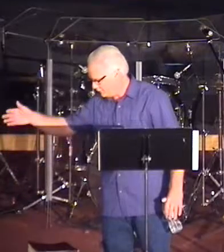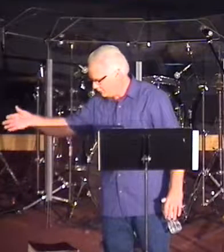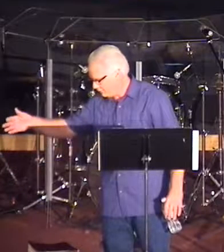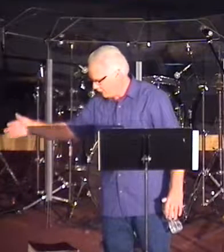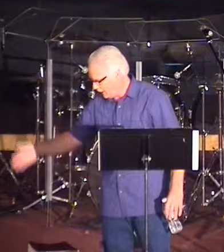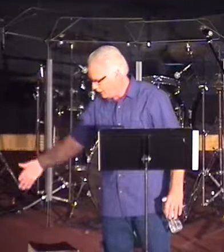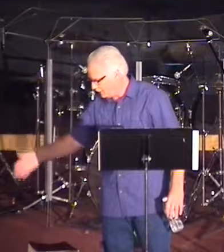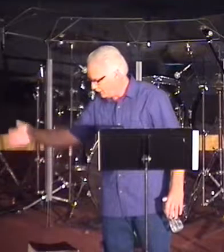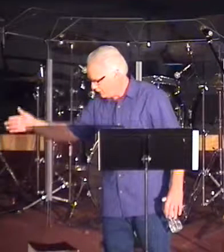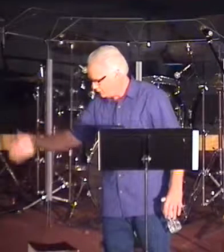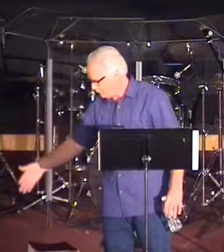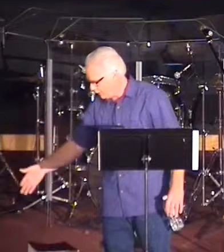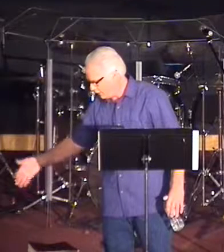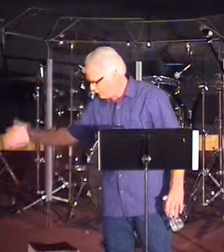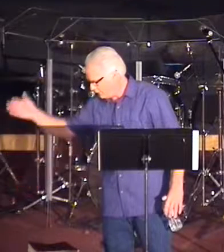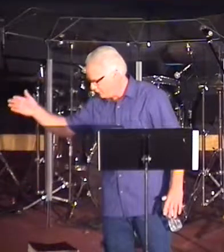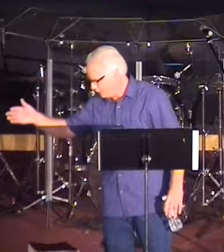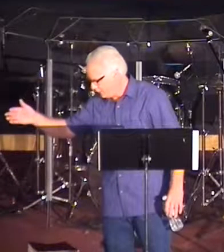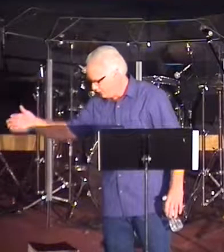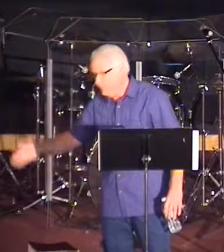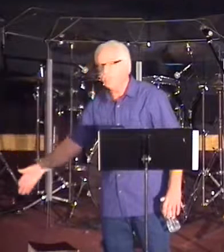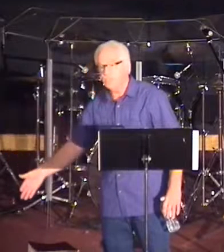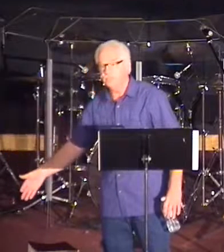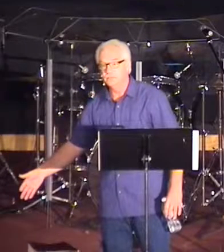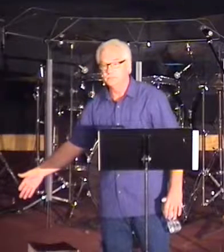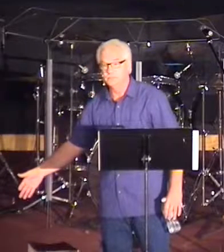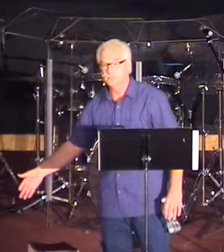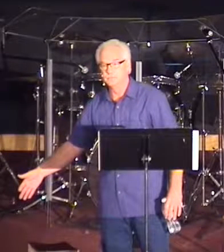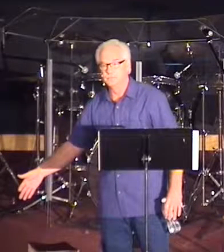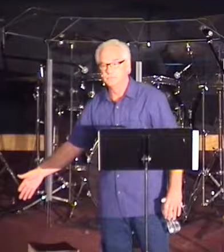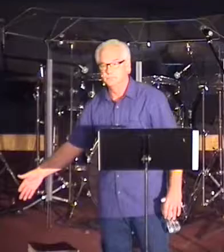putrid, ugly, smelling addiction,